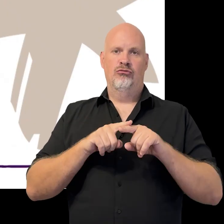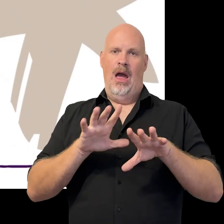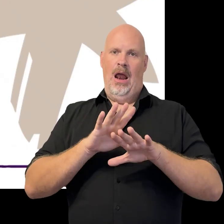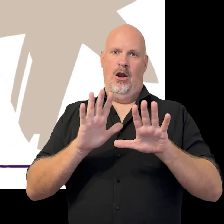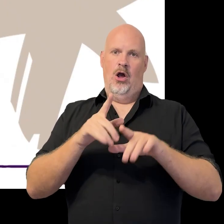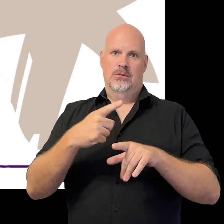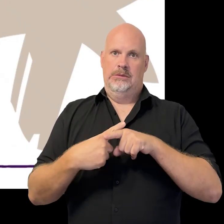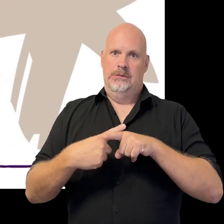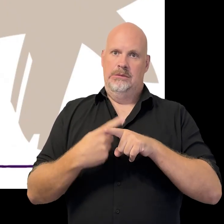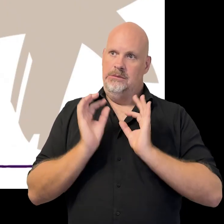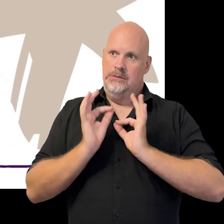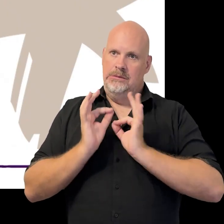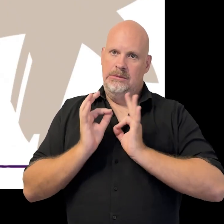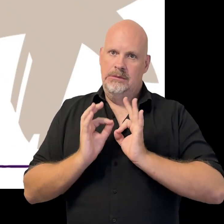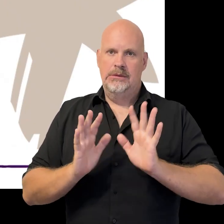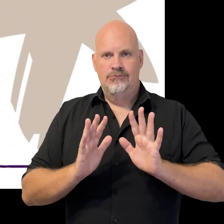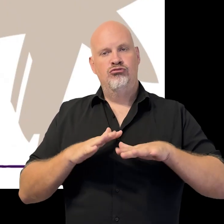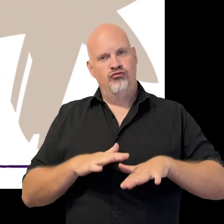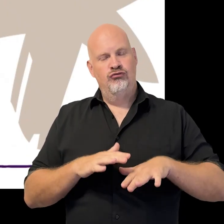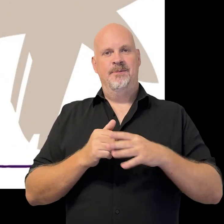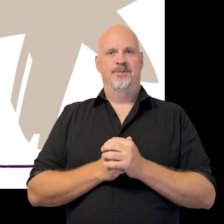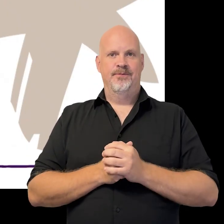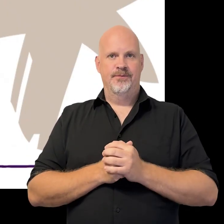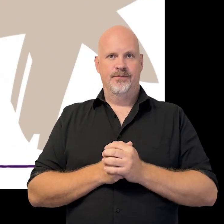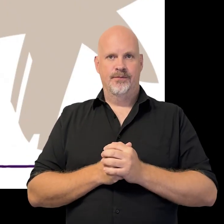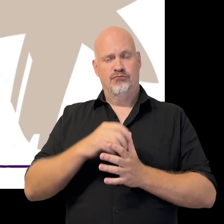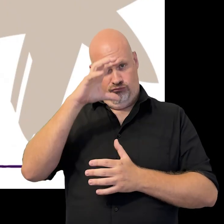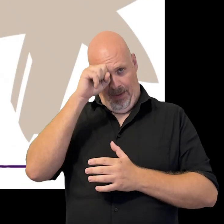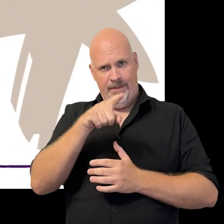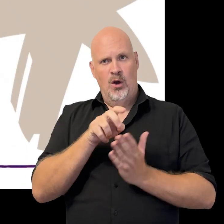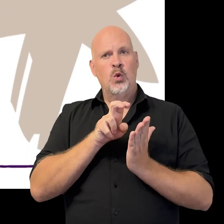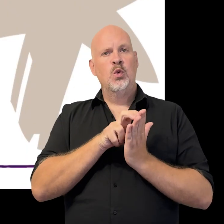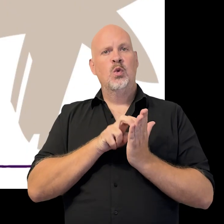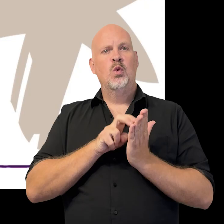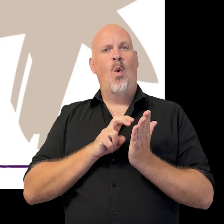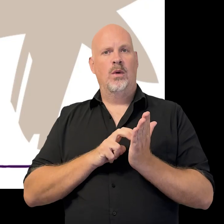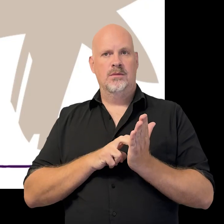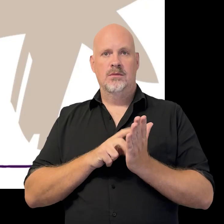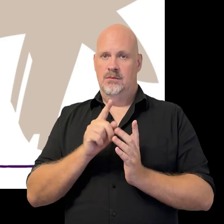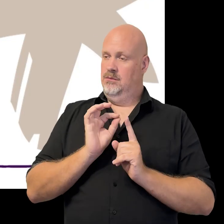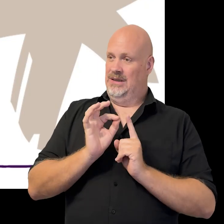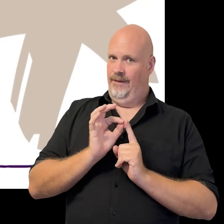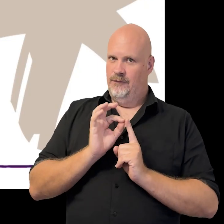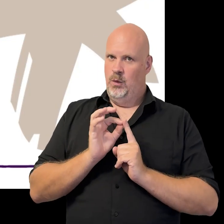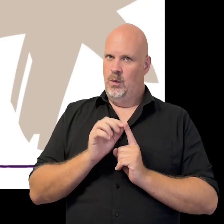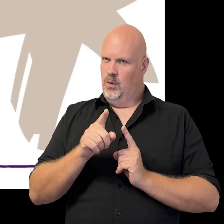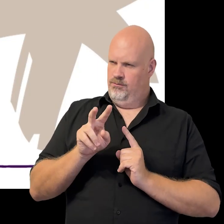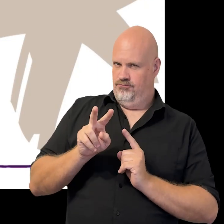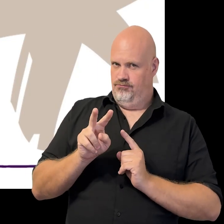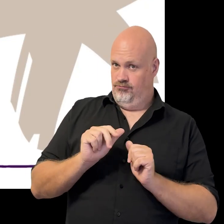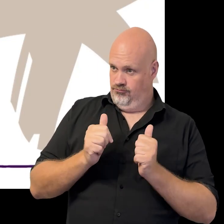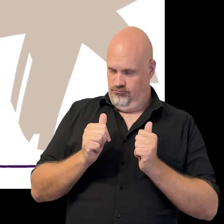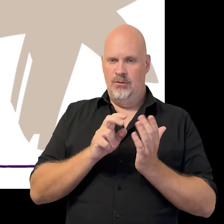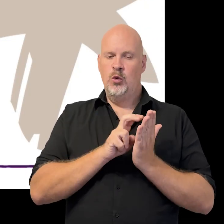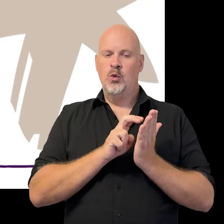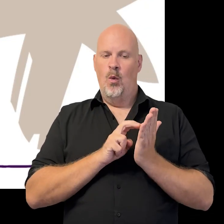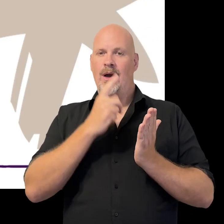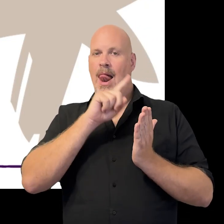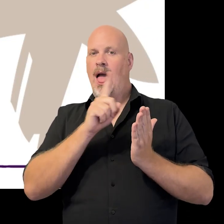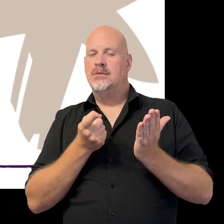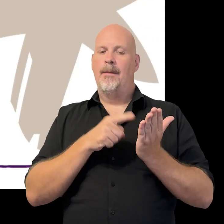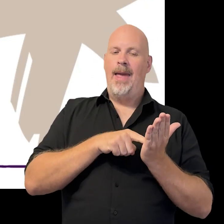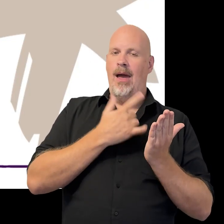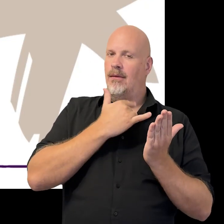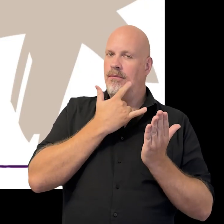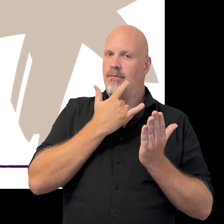can be in the first instance, it will help you further on into your research study. So also